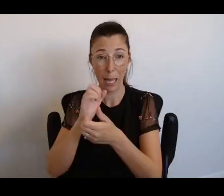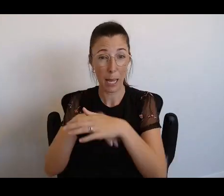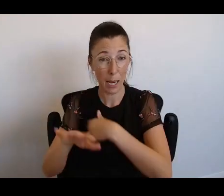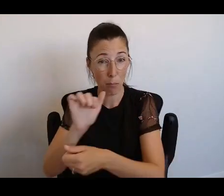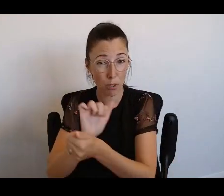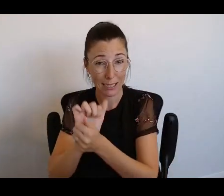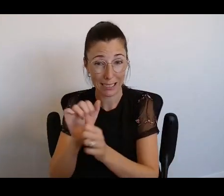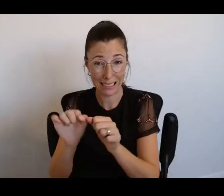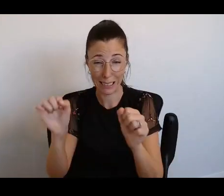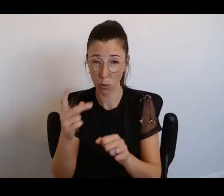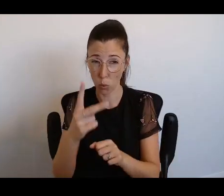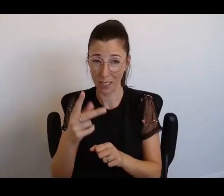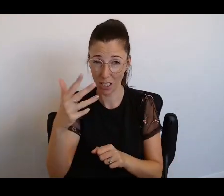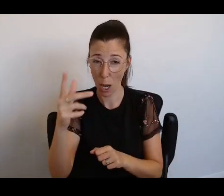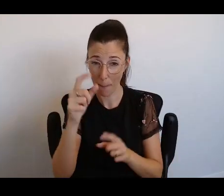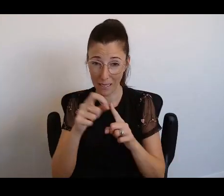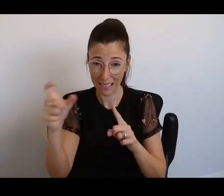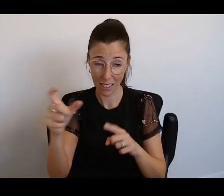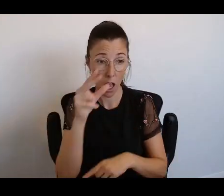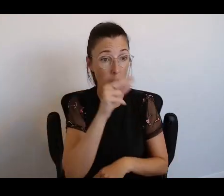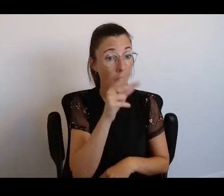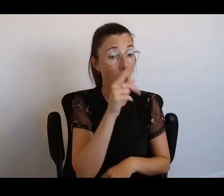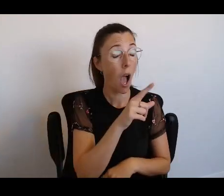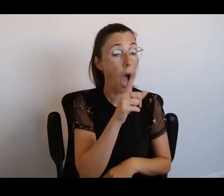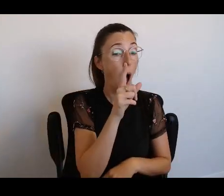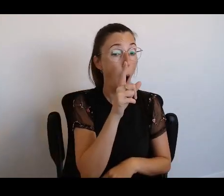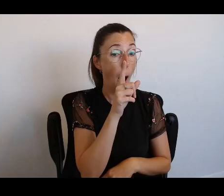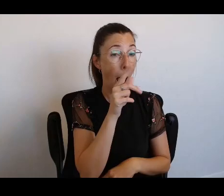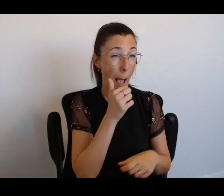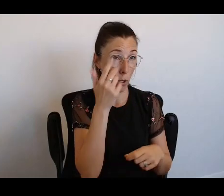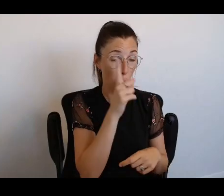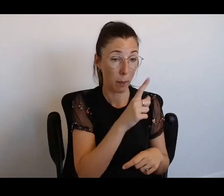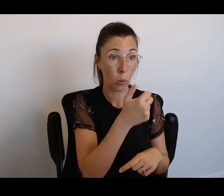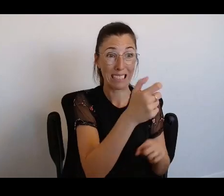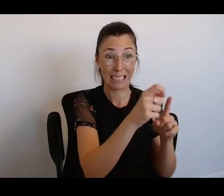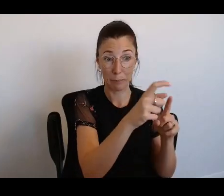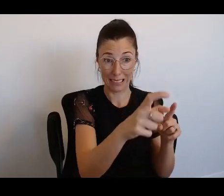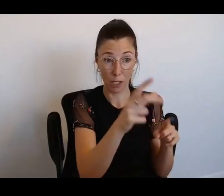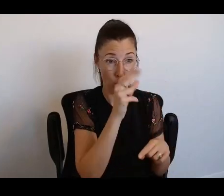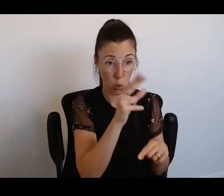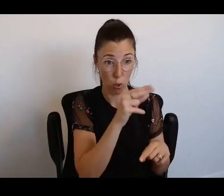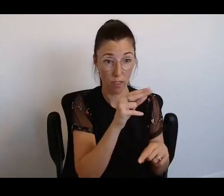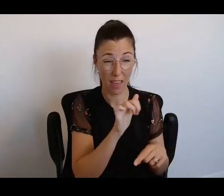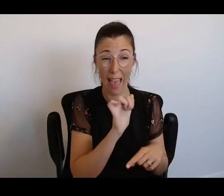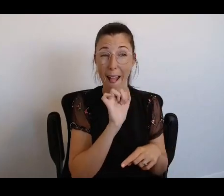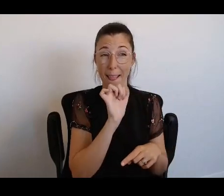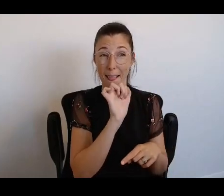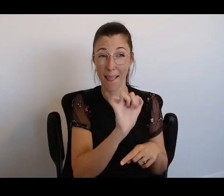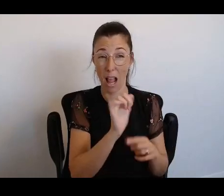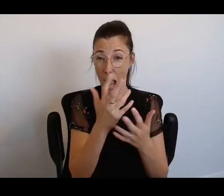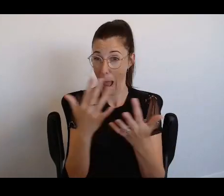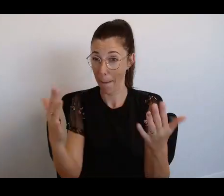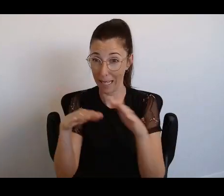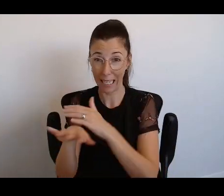comprise of 6% of youth in Australia, and their population makes up 48% of the